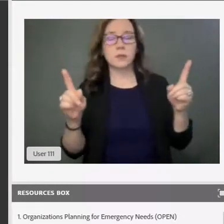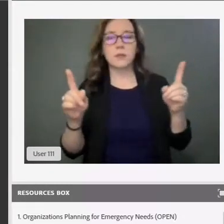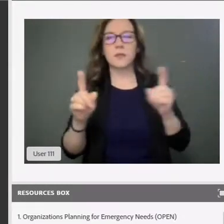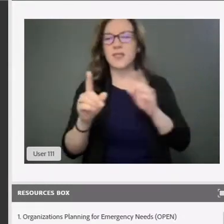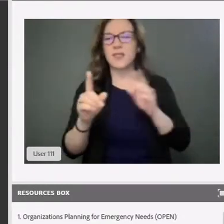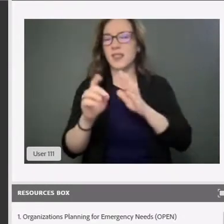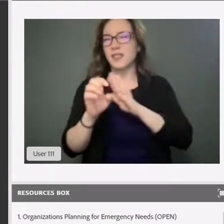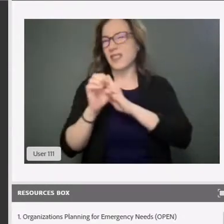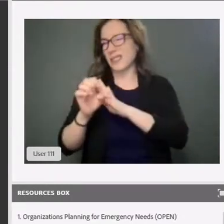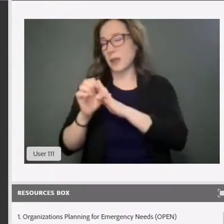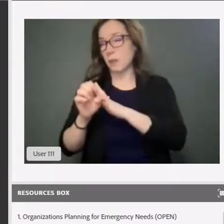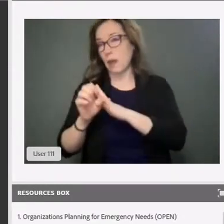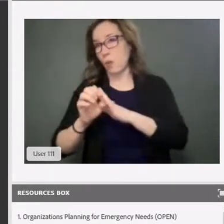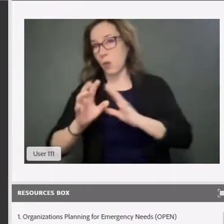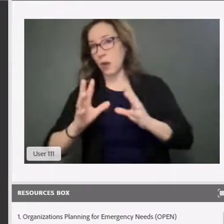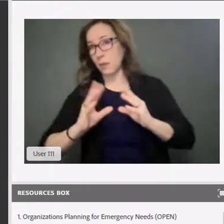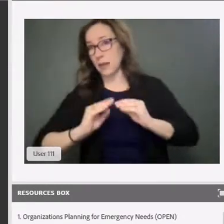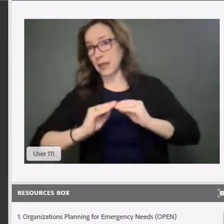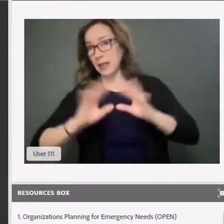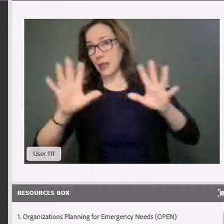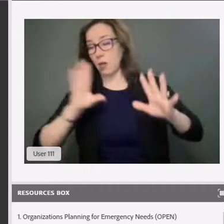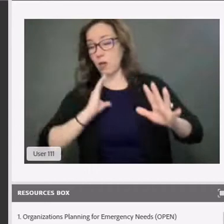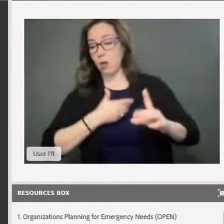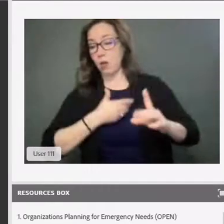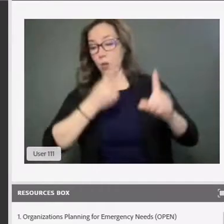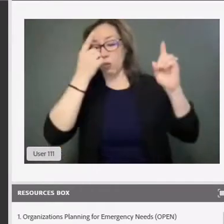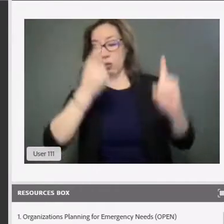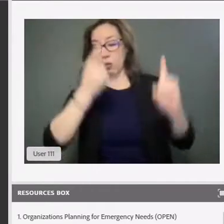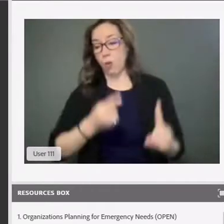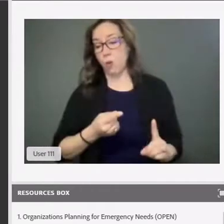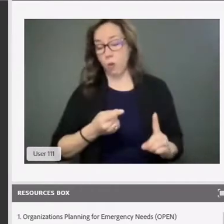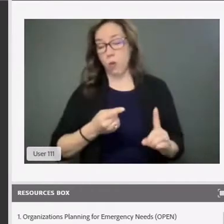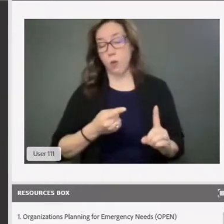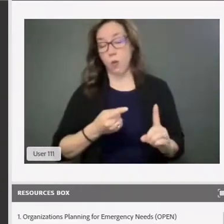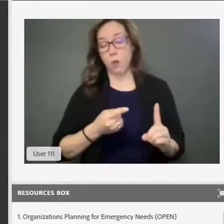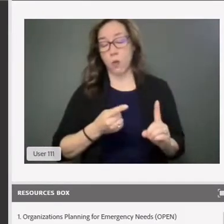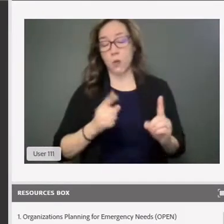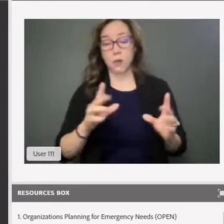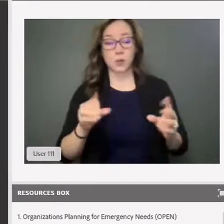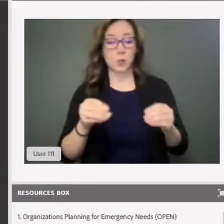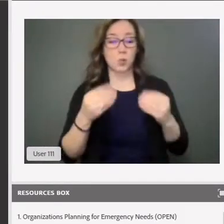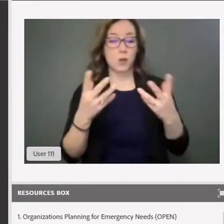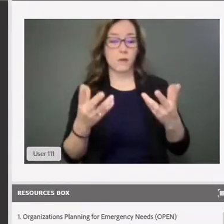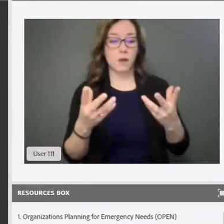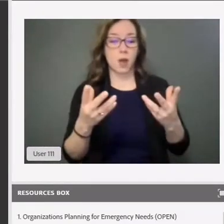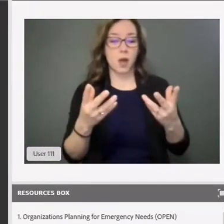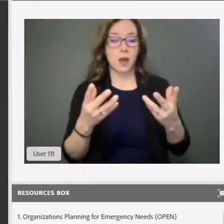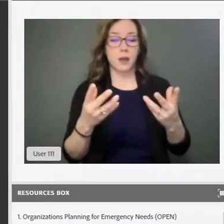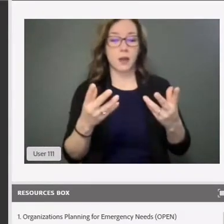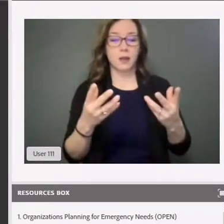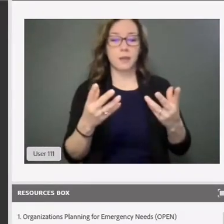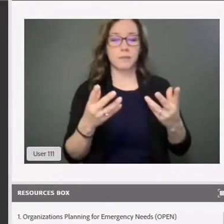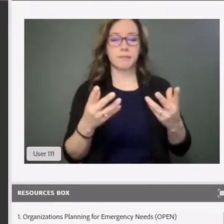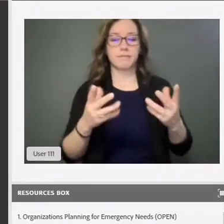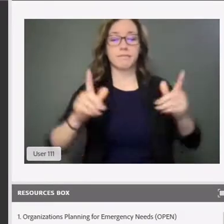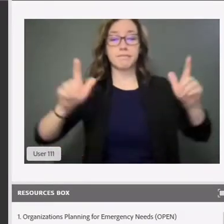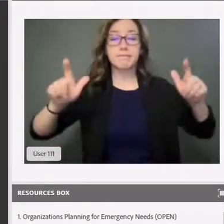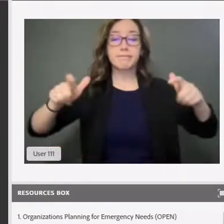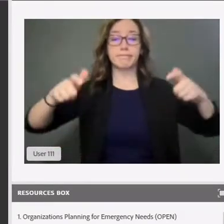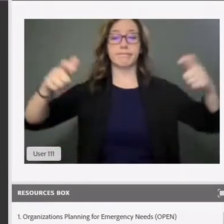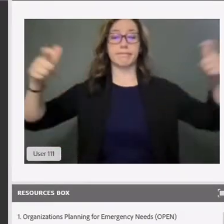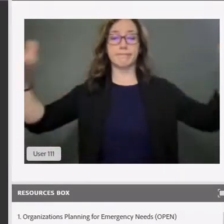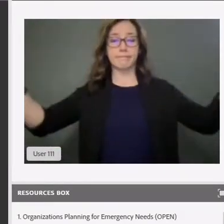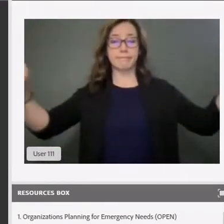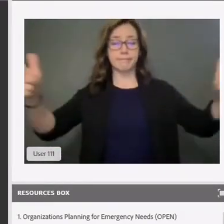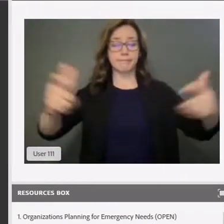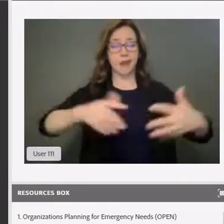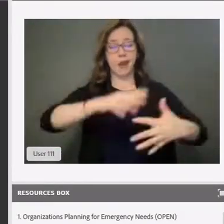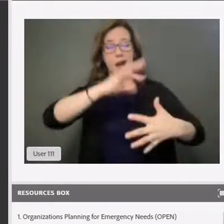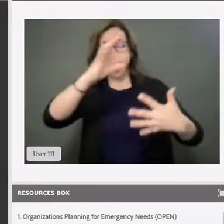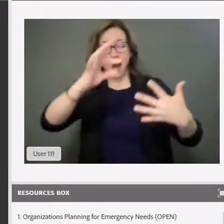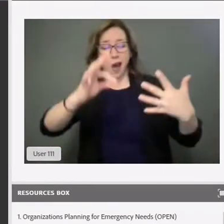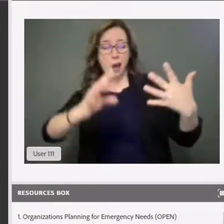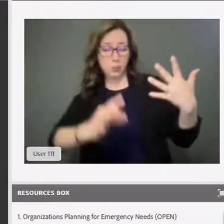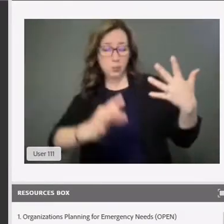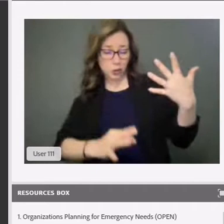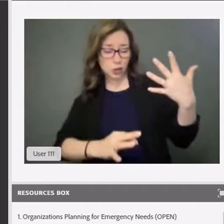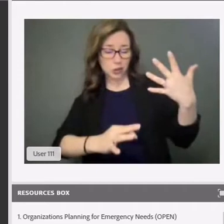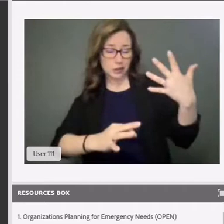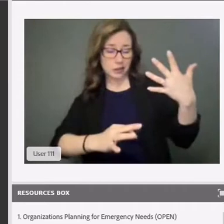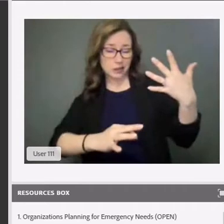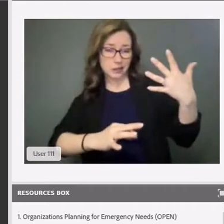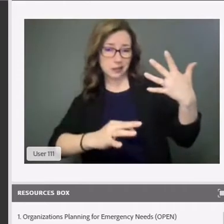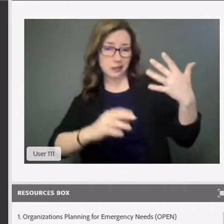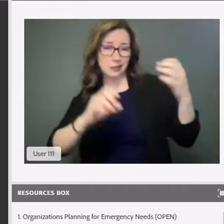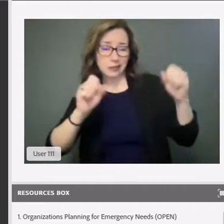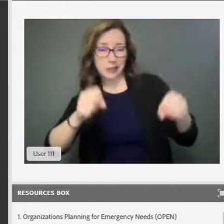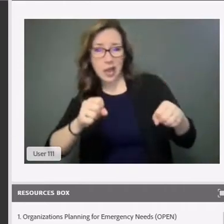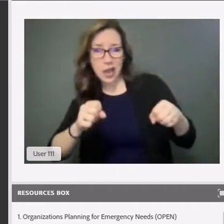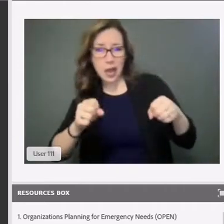be clear. Our goal here was to give you sort of the football field of options where you could sort of operate under to sort